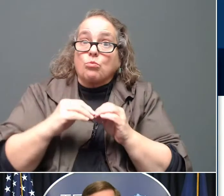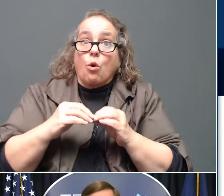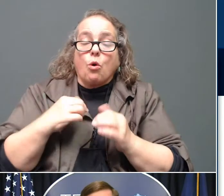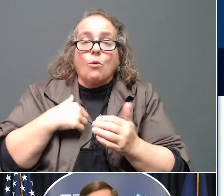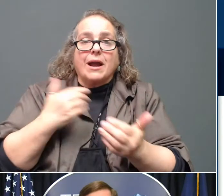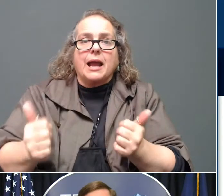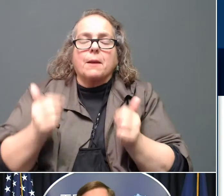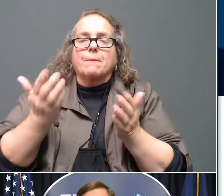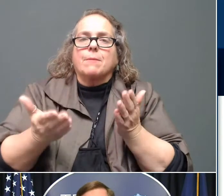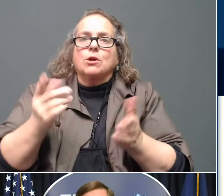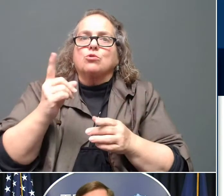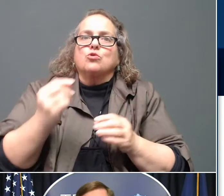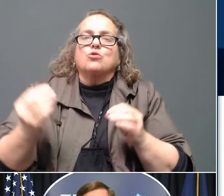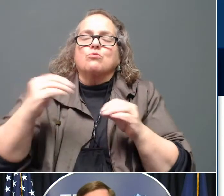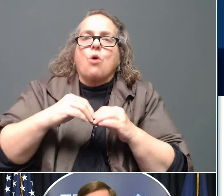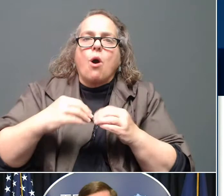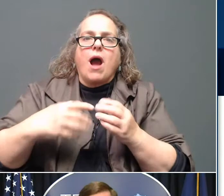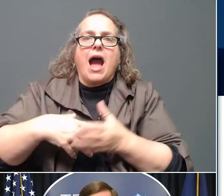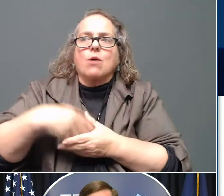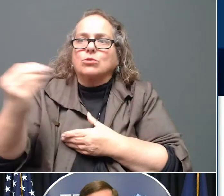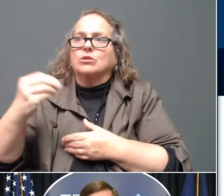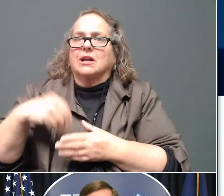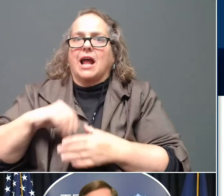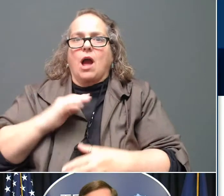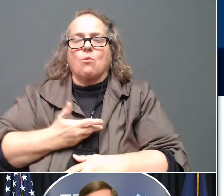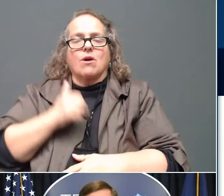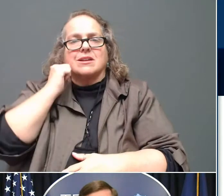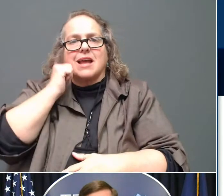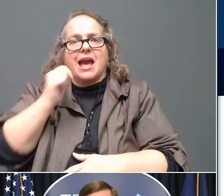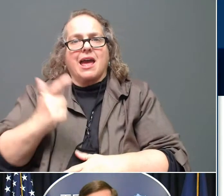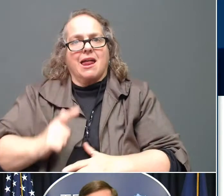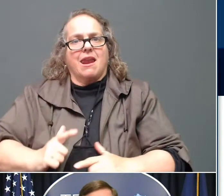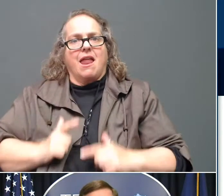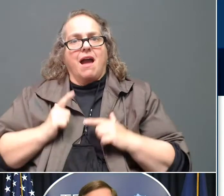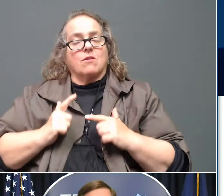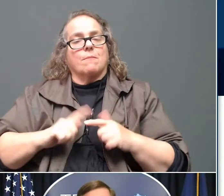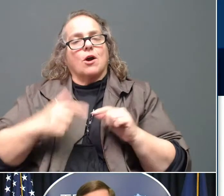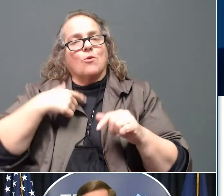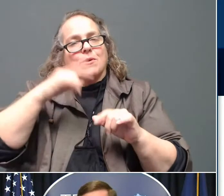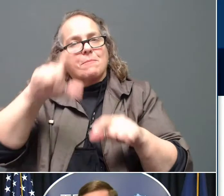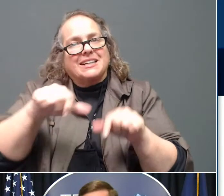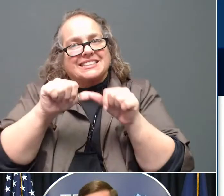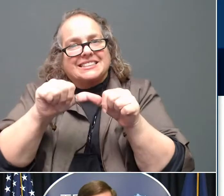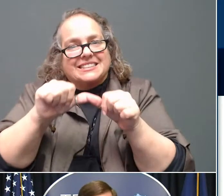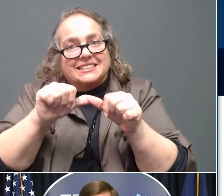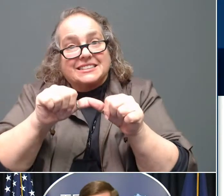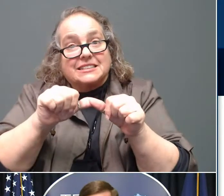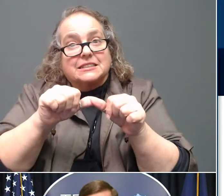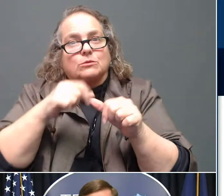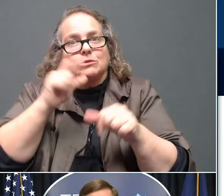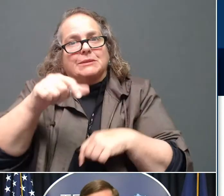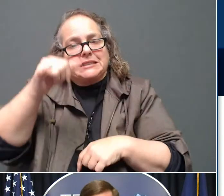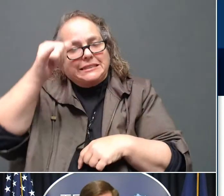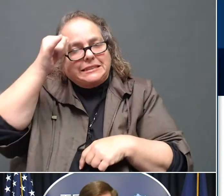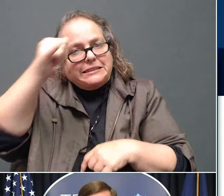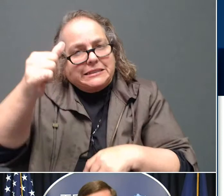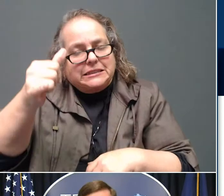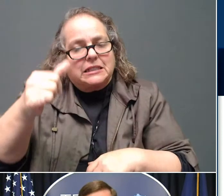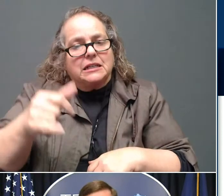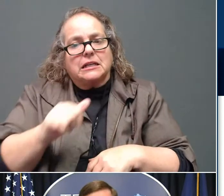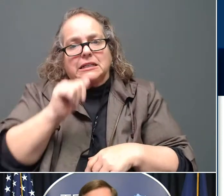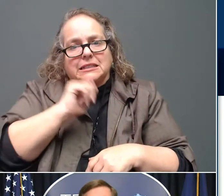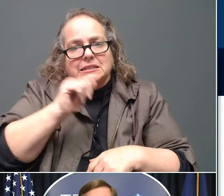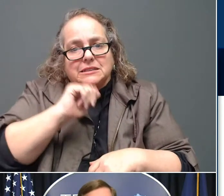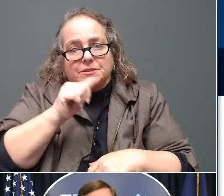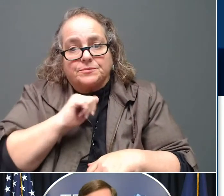more in our everyday lives, but we've got to keep it going. Just because things are moving in the right direction doesn't mean they're not too high. They are too